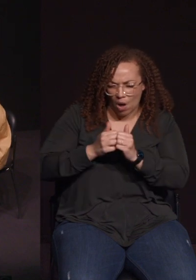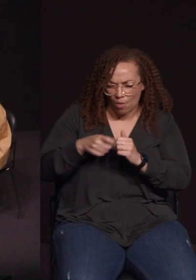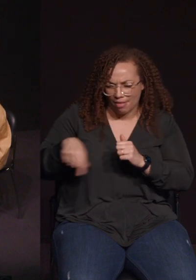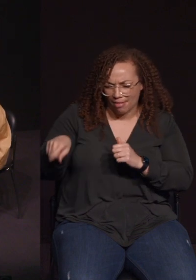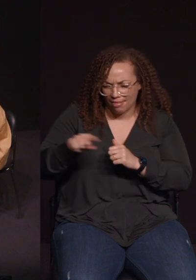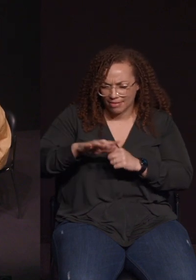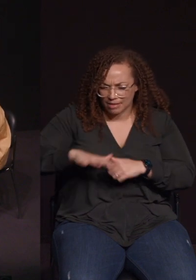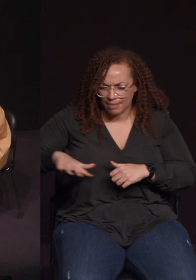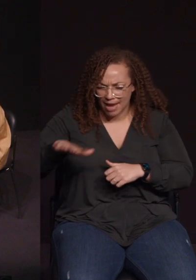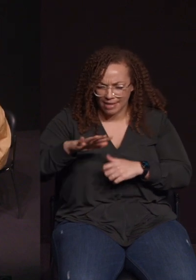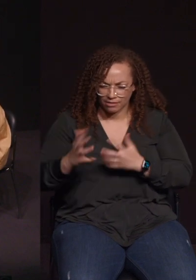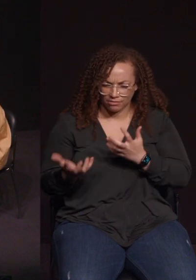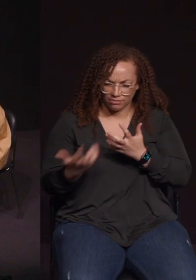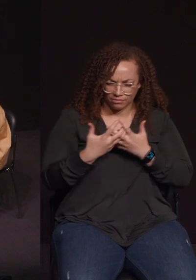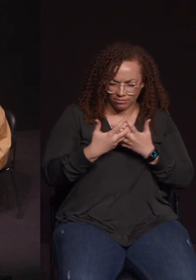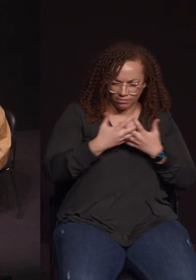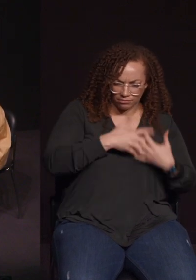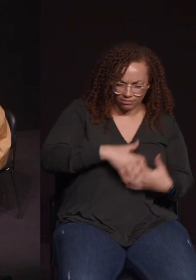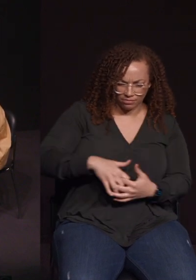too.